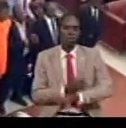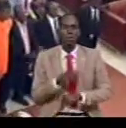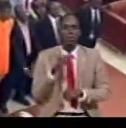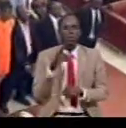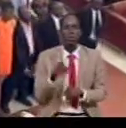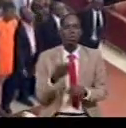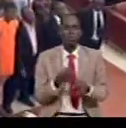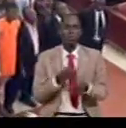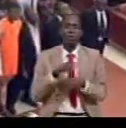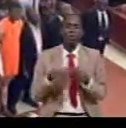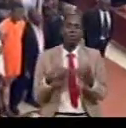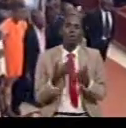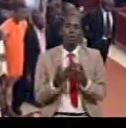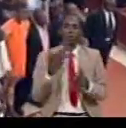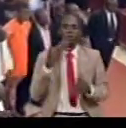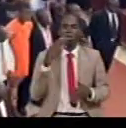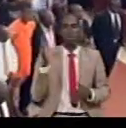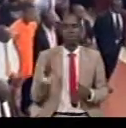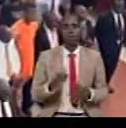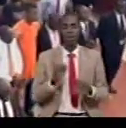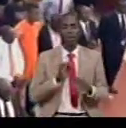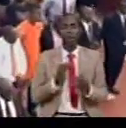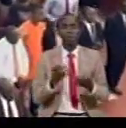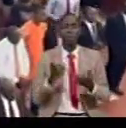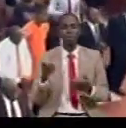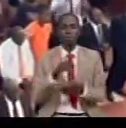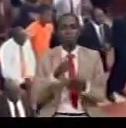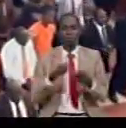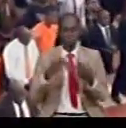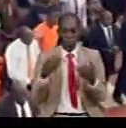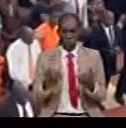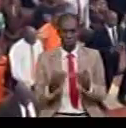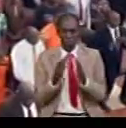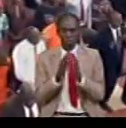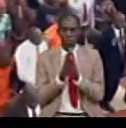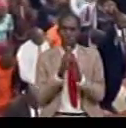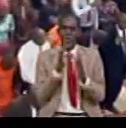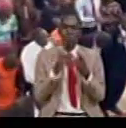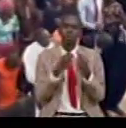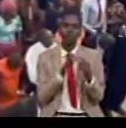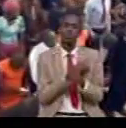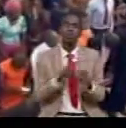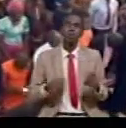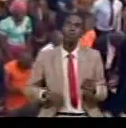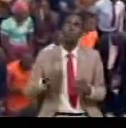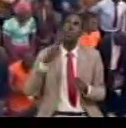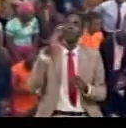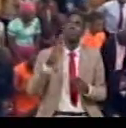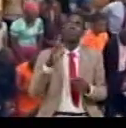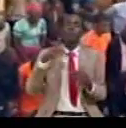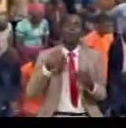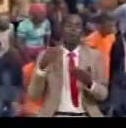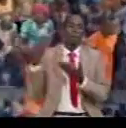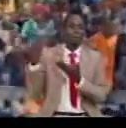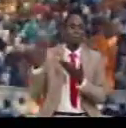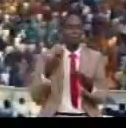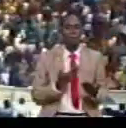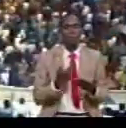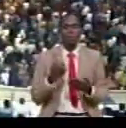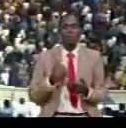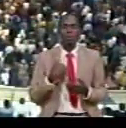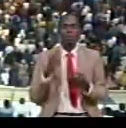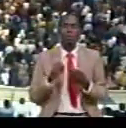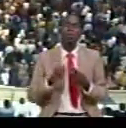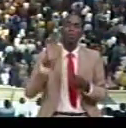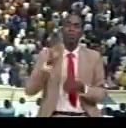everlasting kingdom. I want you at this time to speak to the Lord and tell the Lord, God, you have brought me into the kingdom. And you have promised to keep